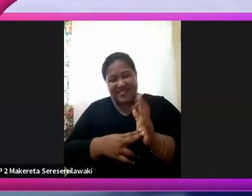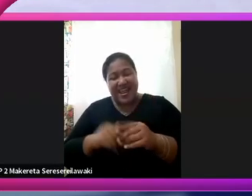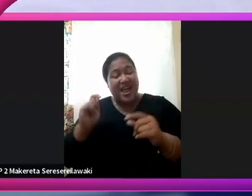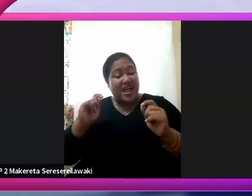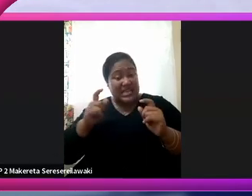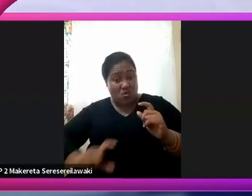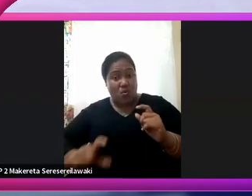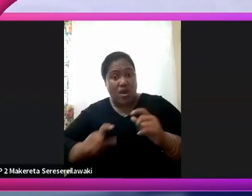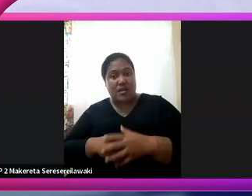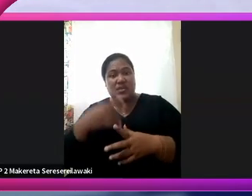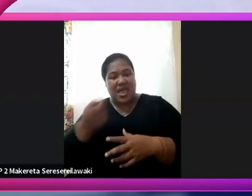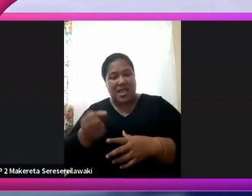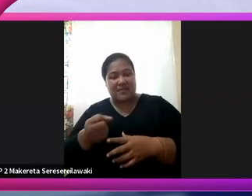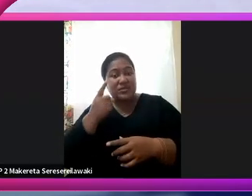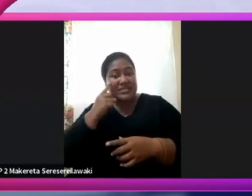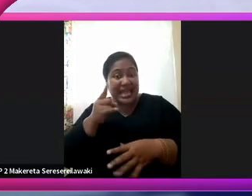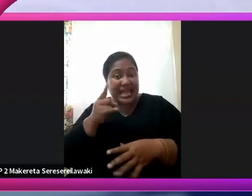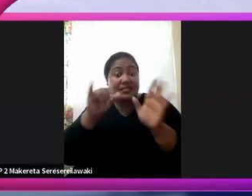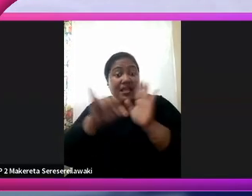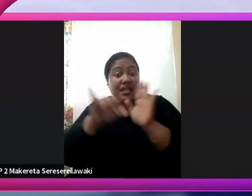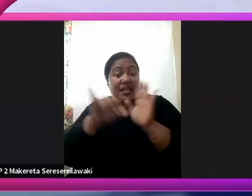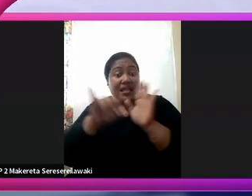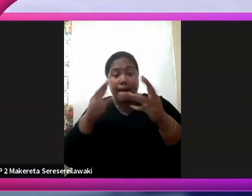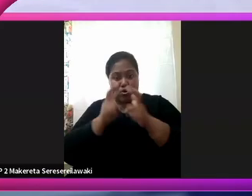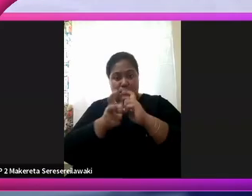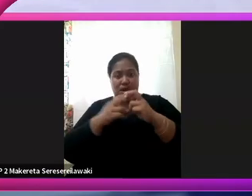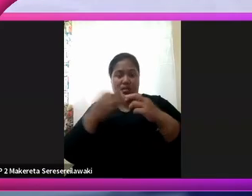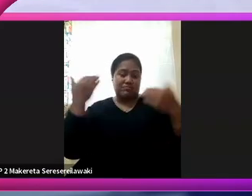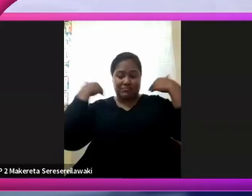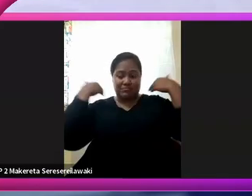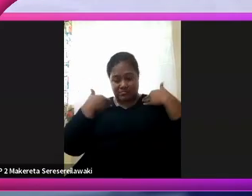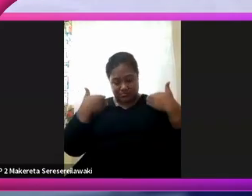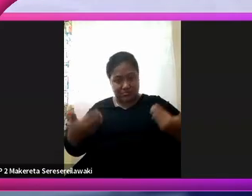the gland, whatever the pathway that wrong, that not,